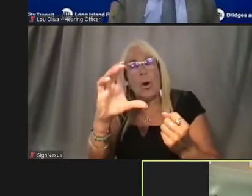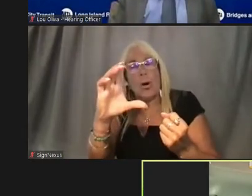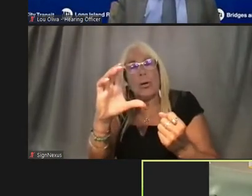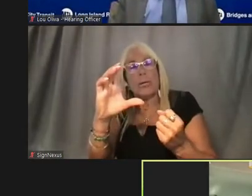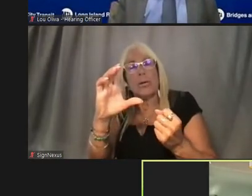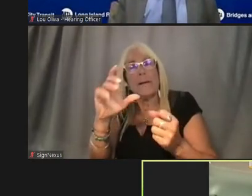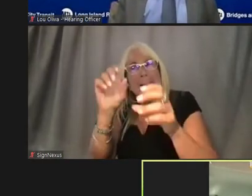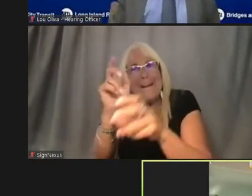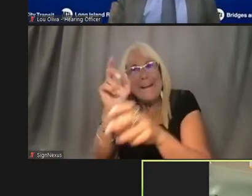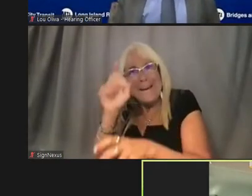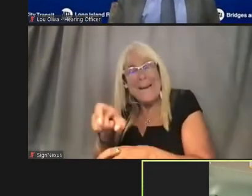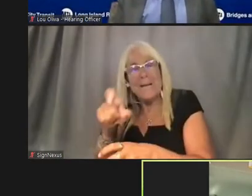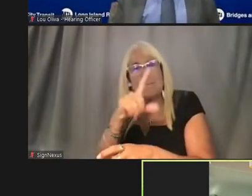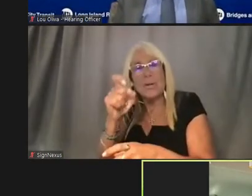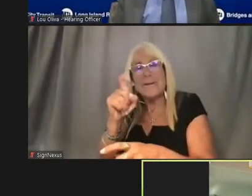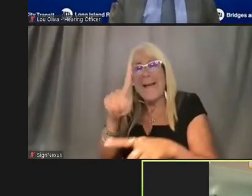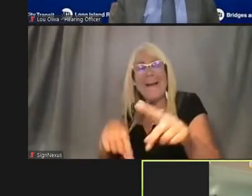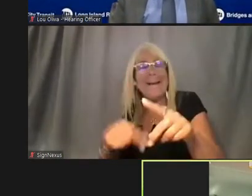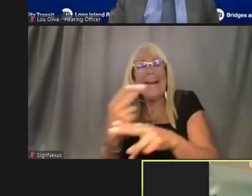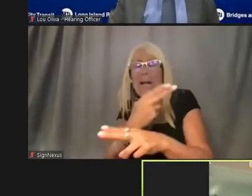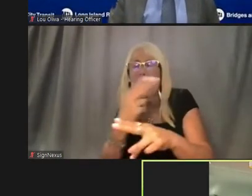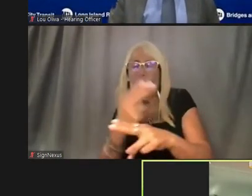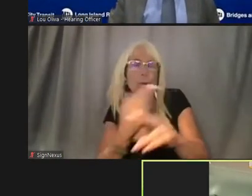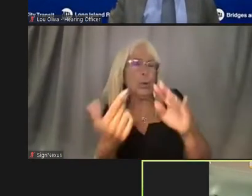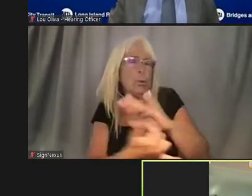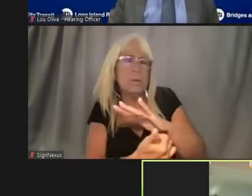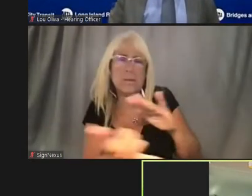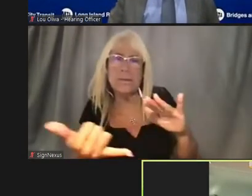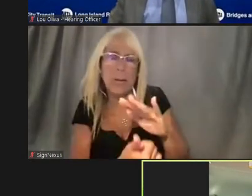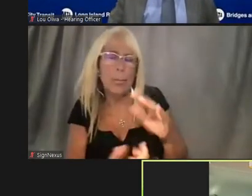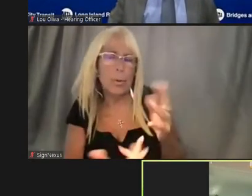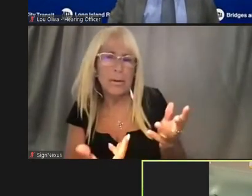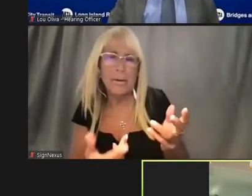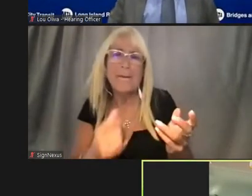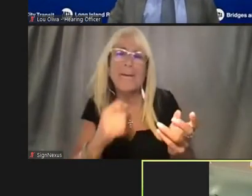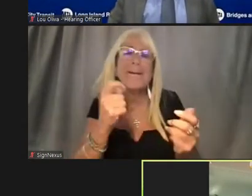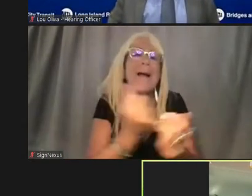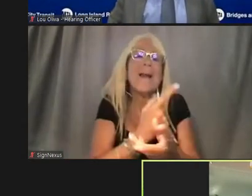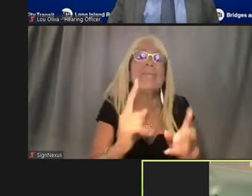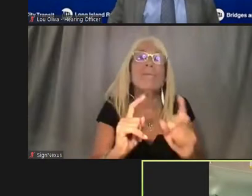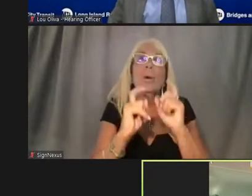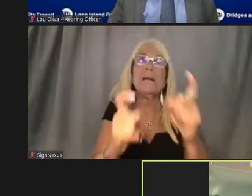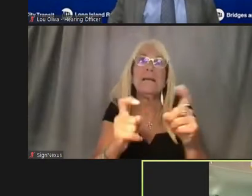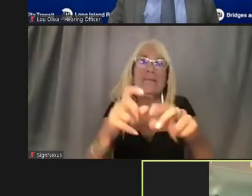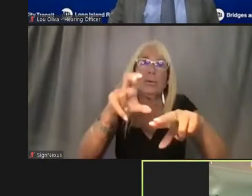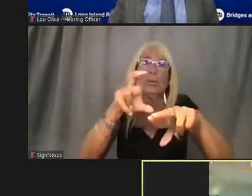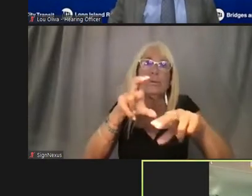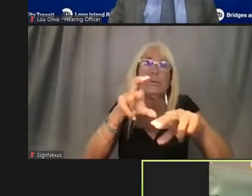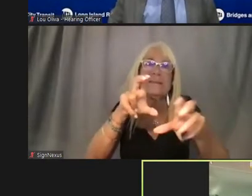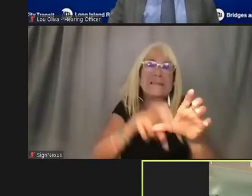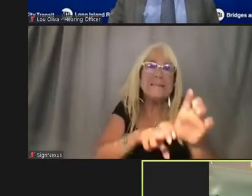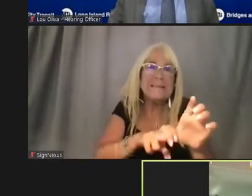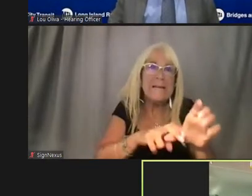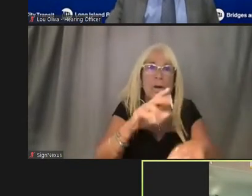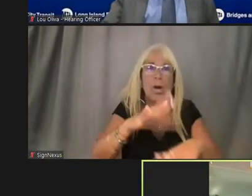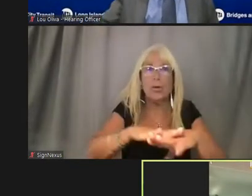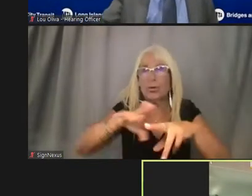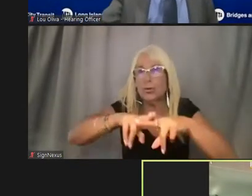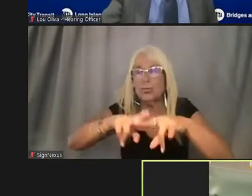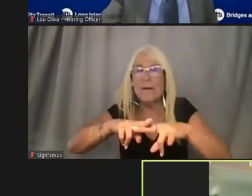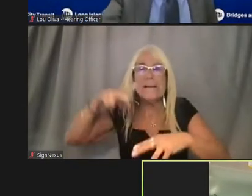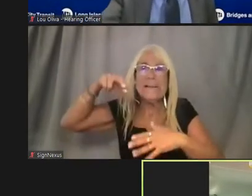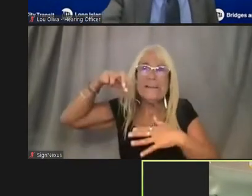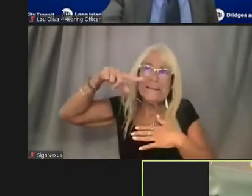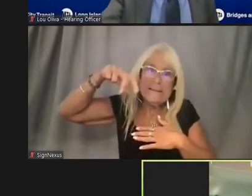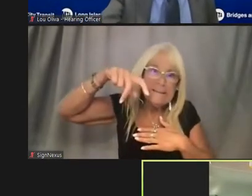cannot ambulate the subway systems at all number one not everybody gives you seats on the chains um number two the steps are